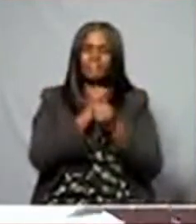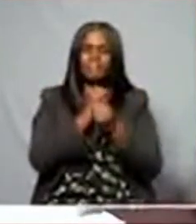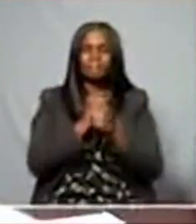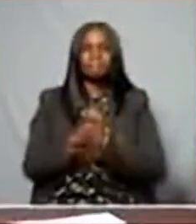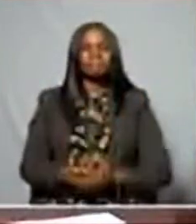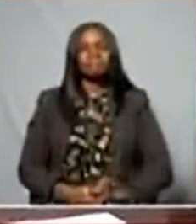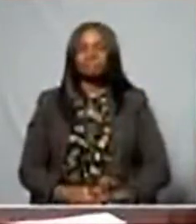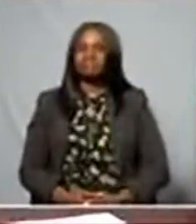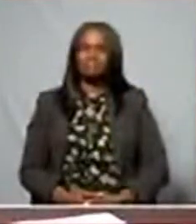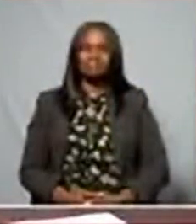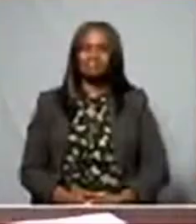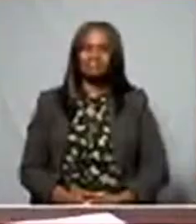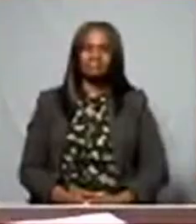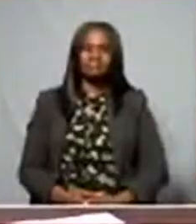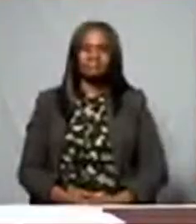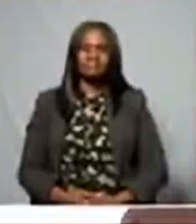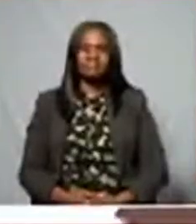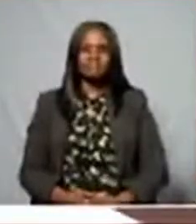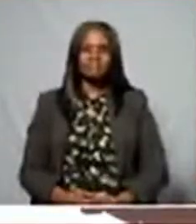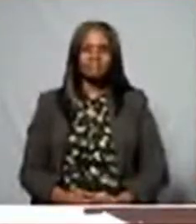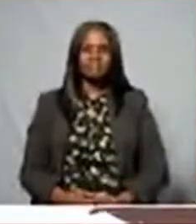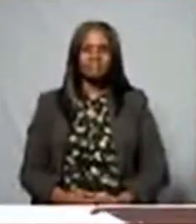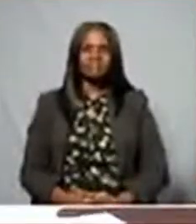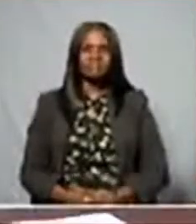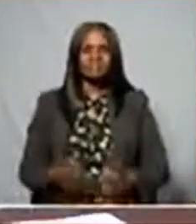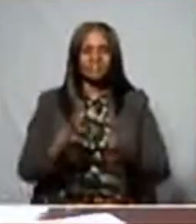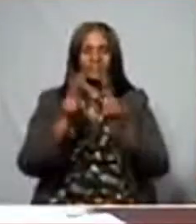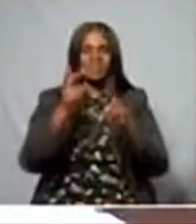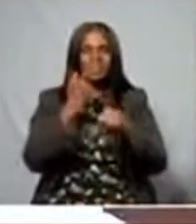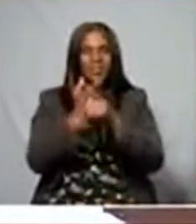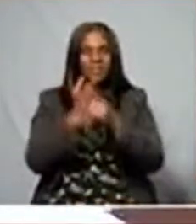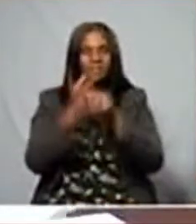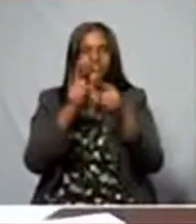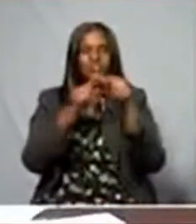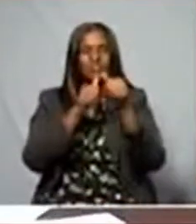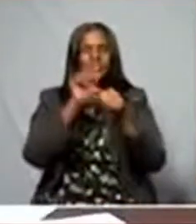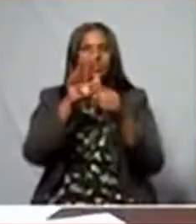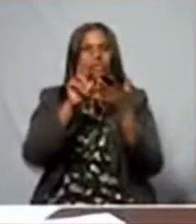without that information, then it becomes very difficult to follow your report.